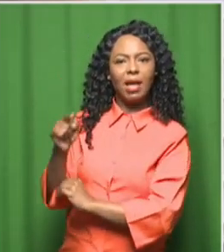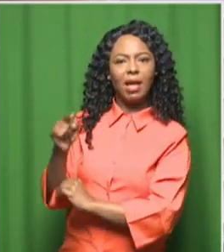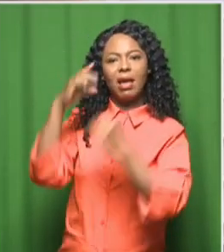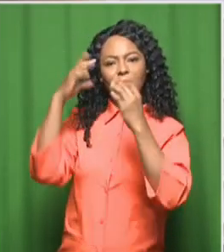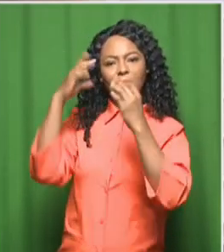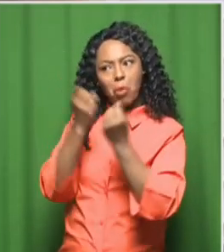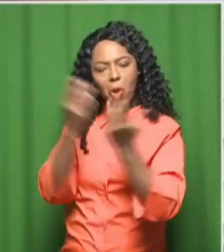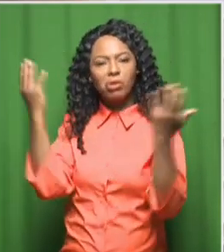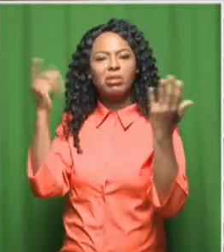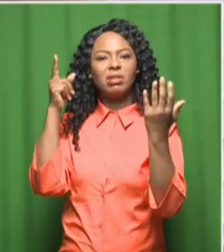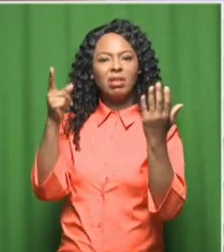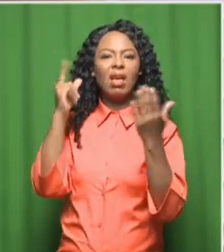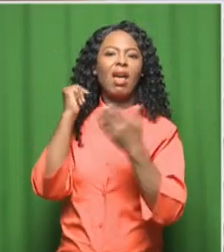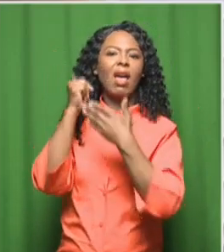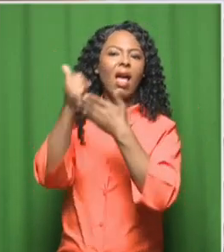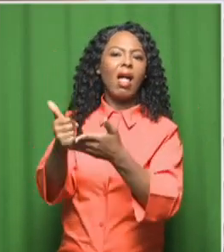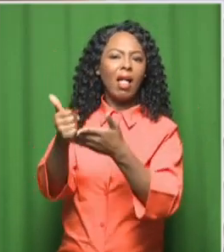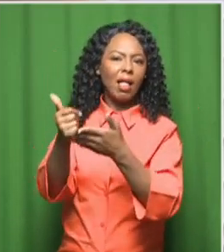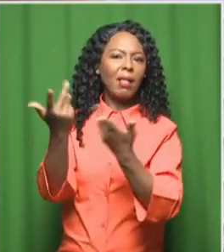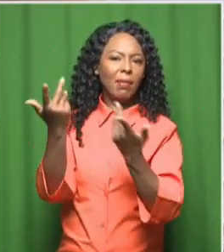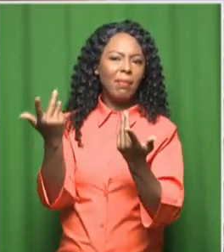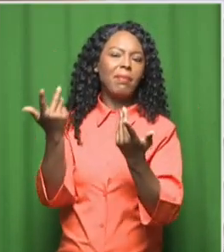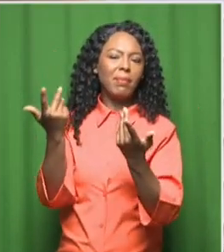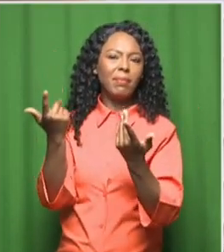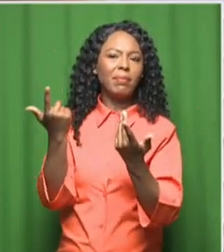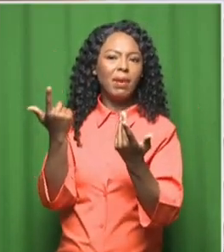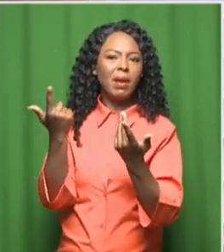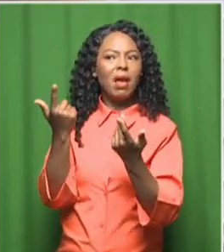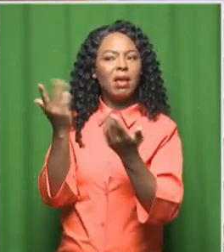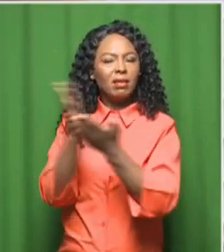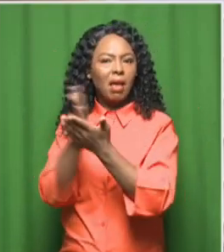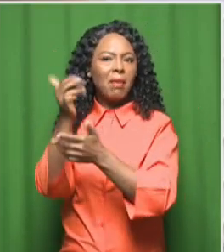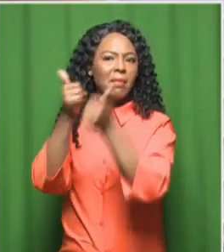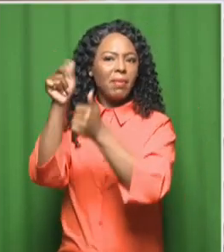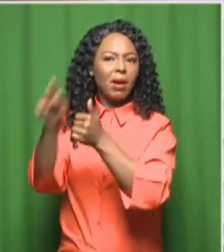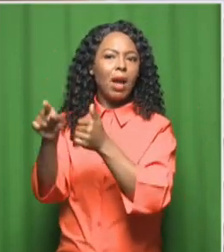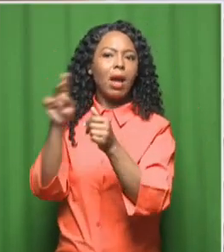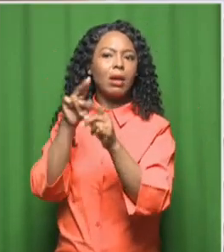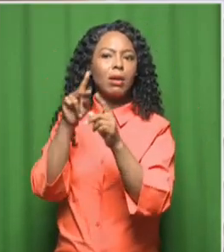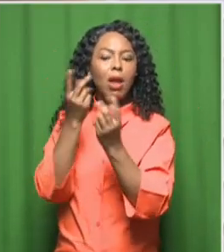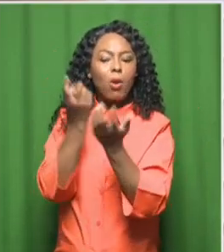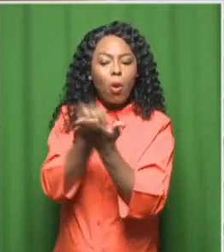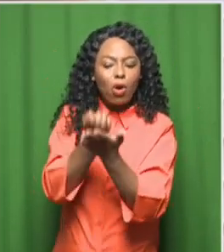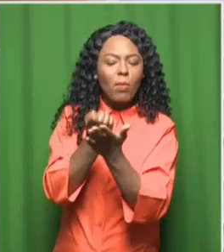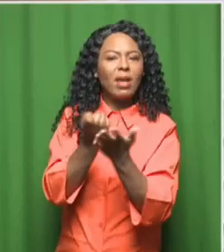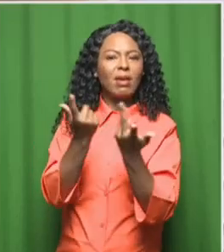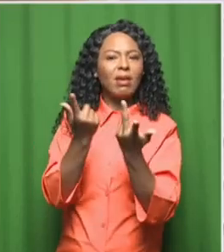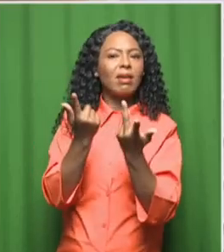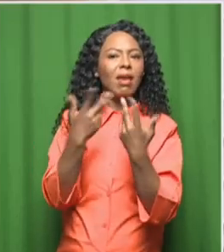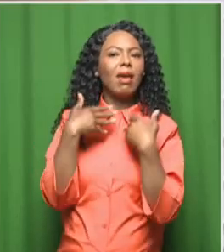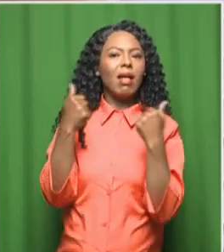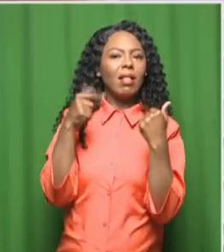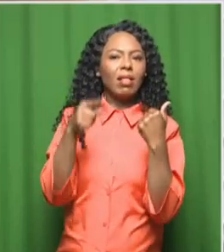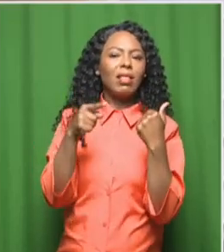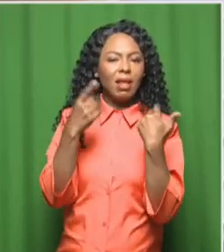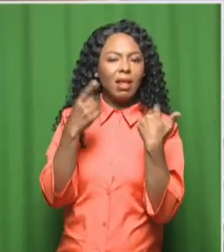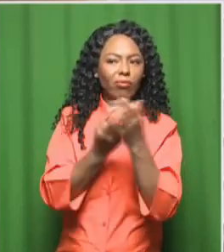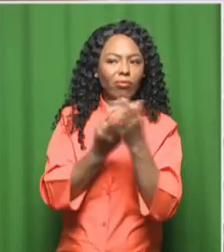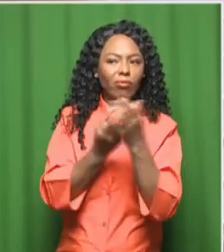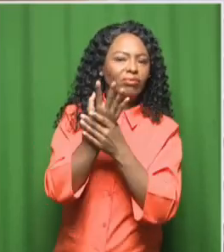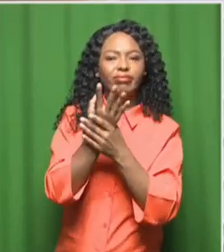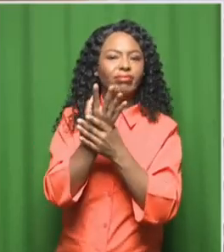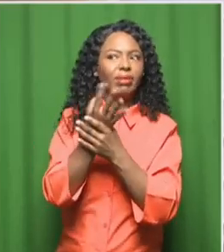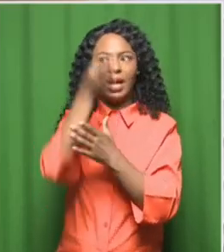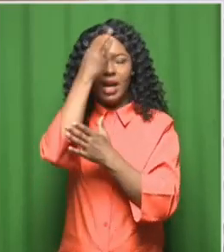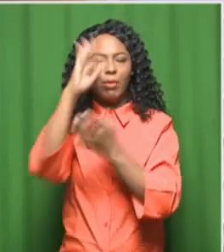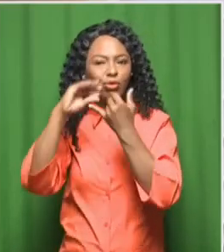the period when we had very, very little economic growth, which meant that, the government, in trying to stimulate growth, you kind of